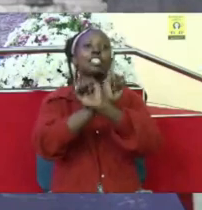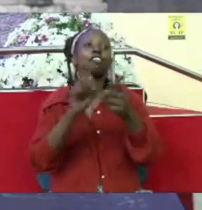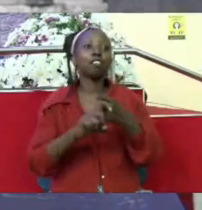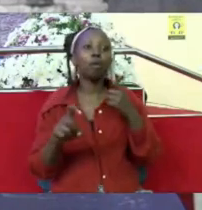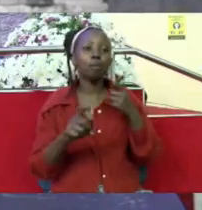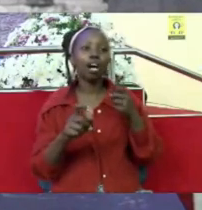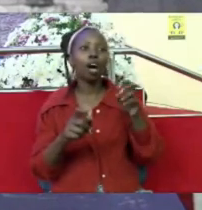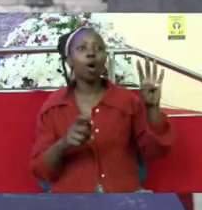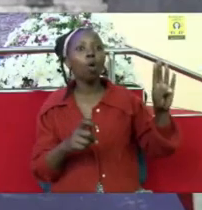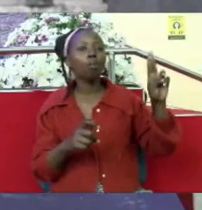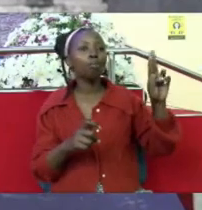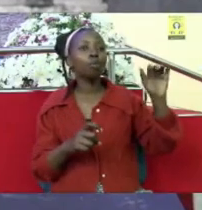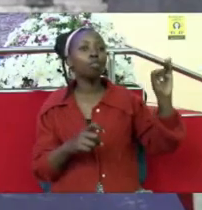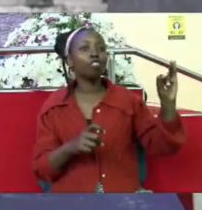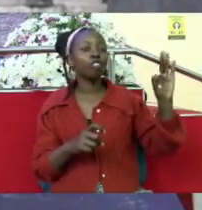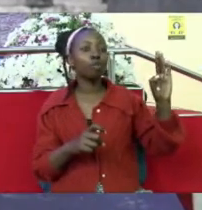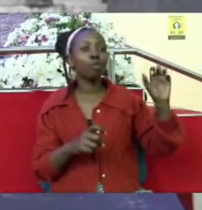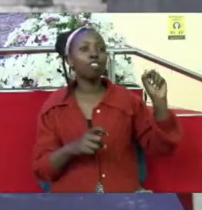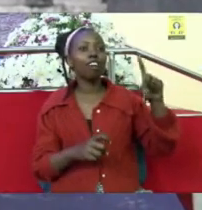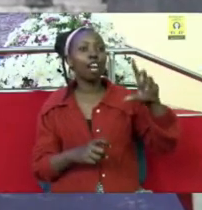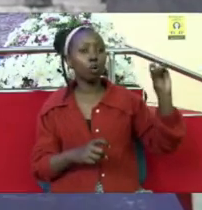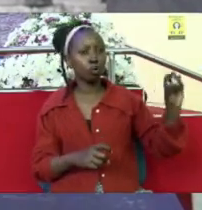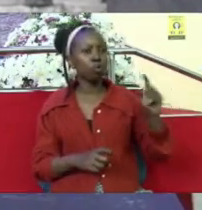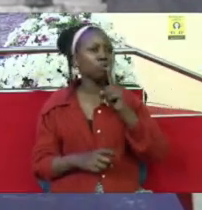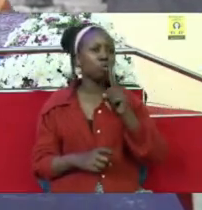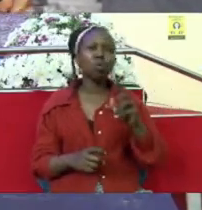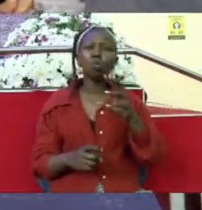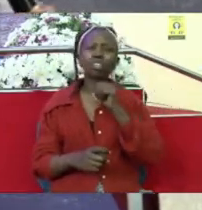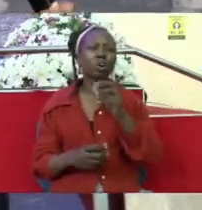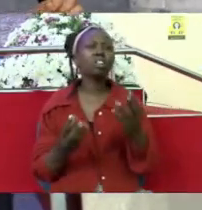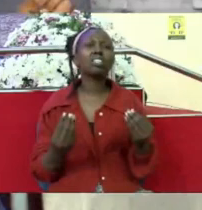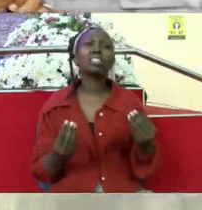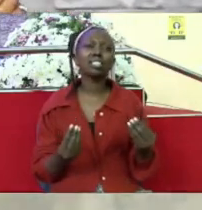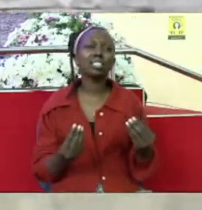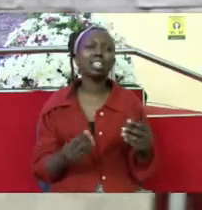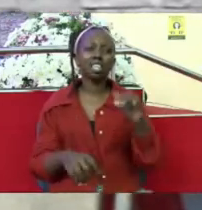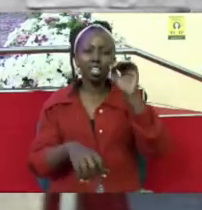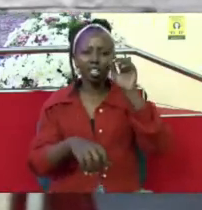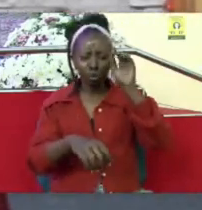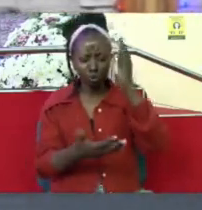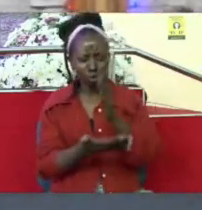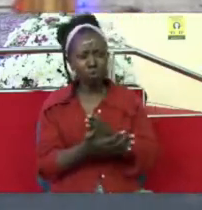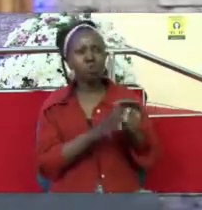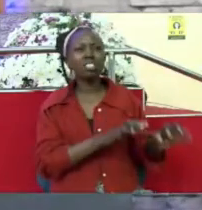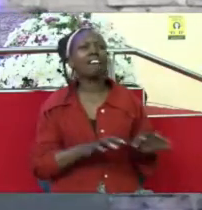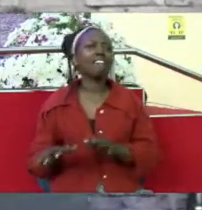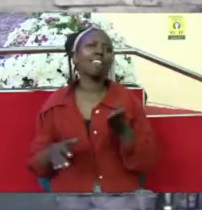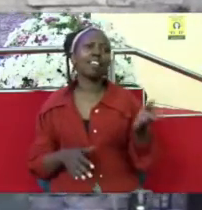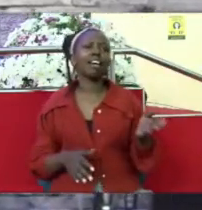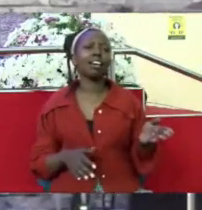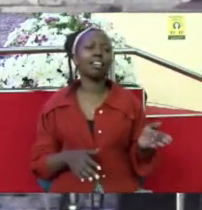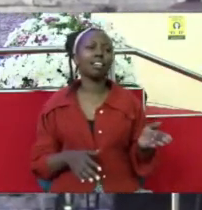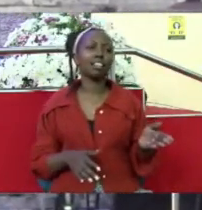us. It is not easy. The pressure is there. May it cause some idling within